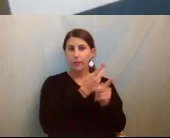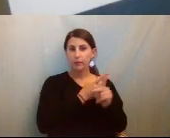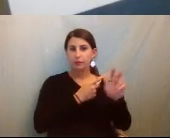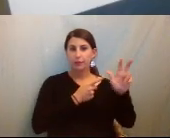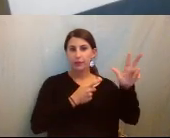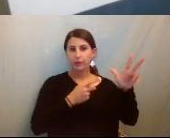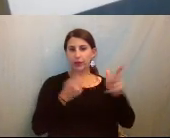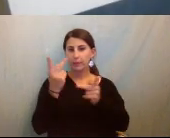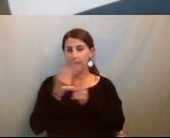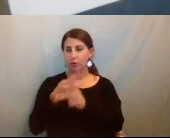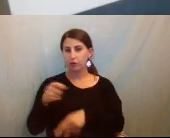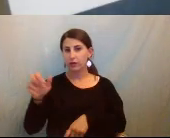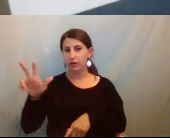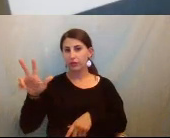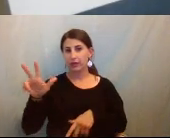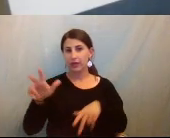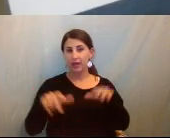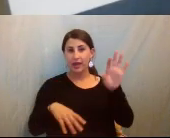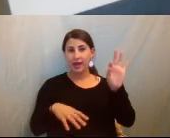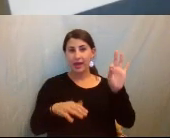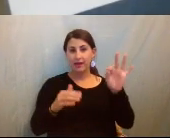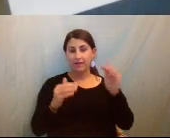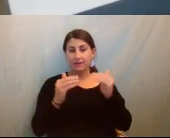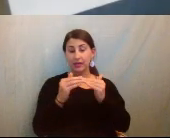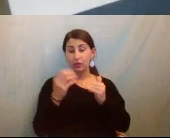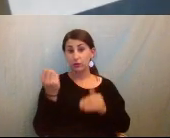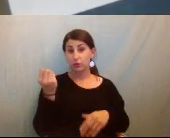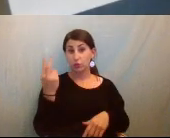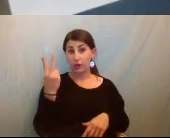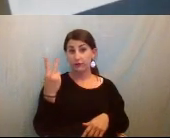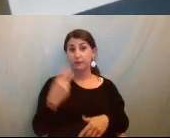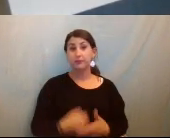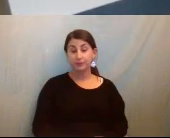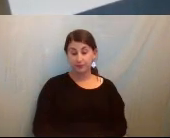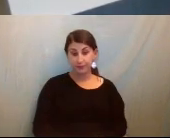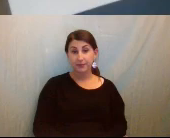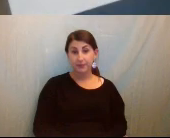3 on both sides. F equals 12.